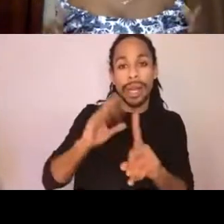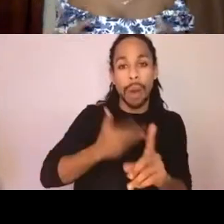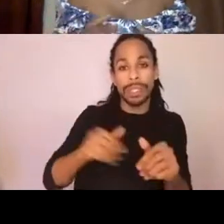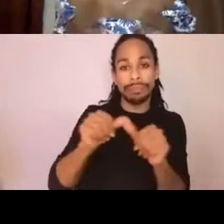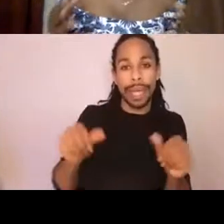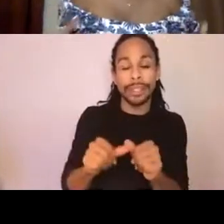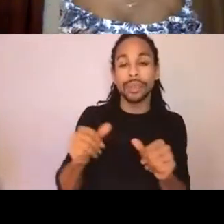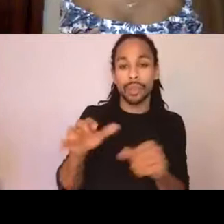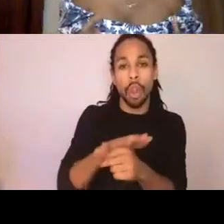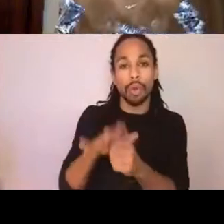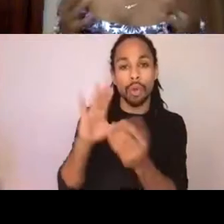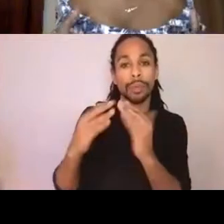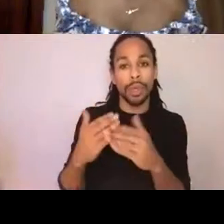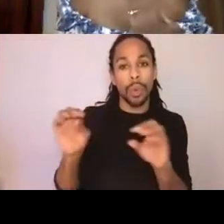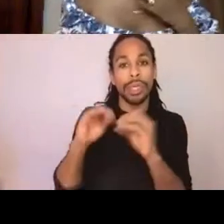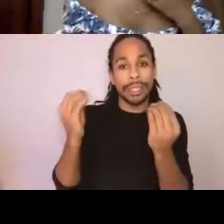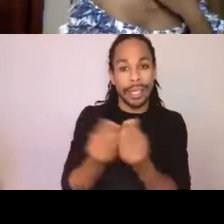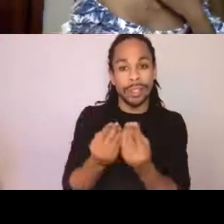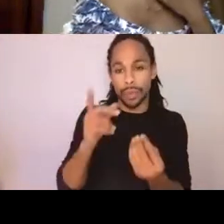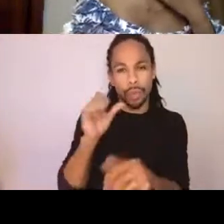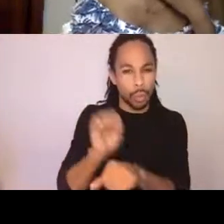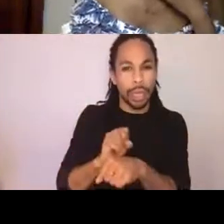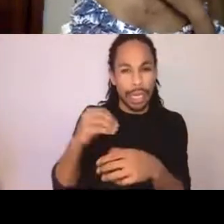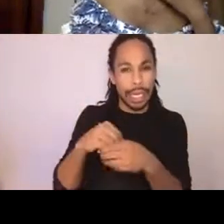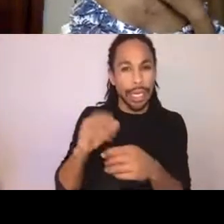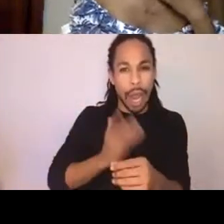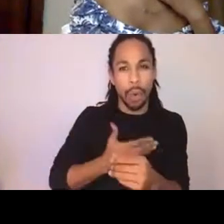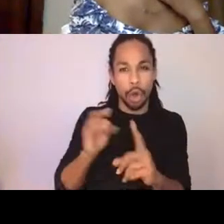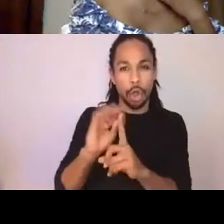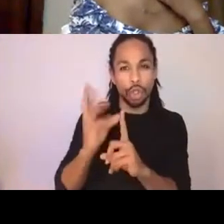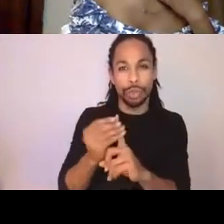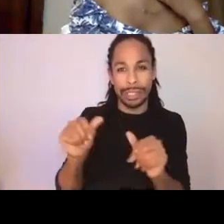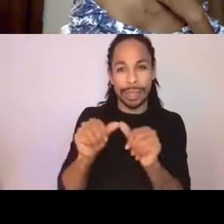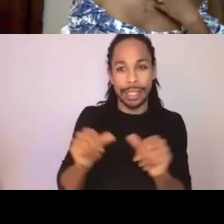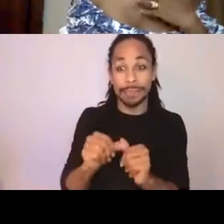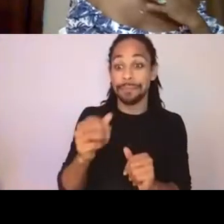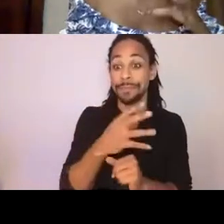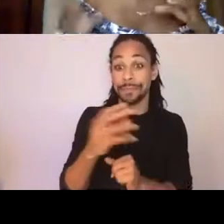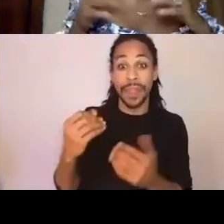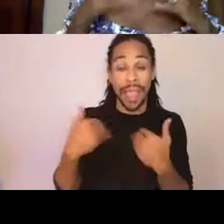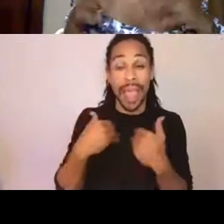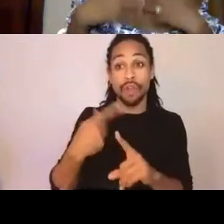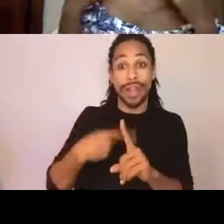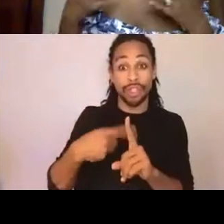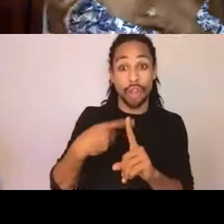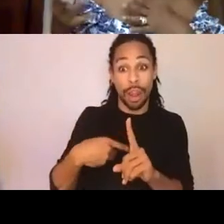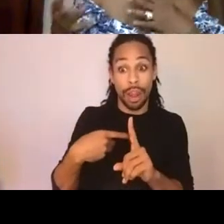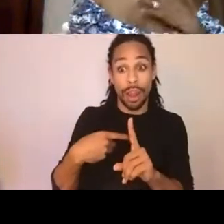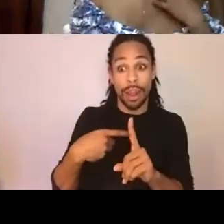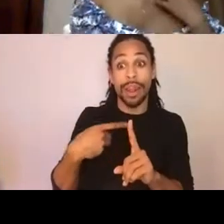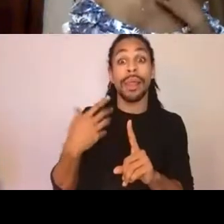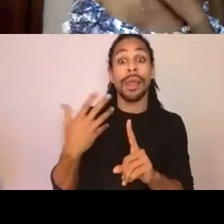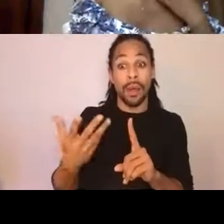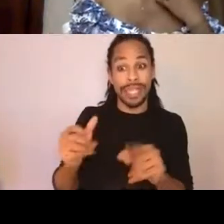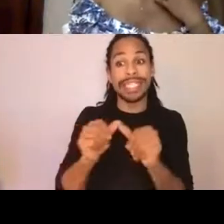are working in this cultural space. And there was a rental or a space